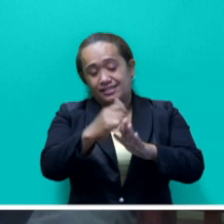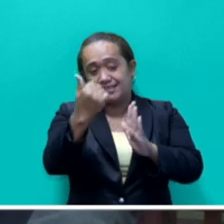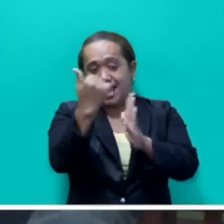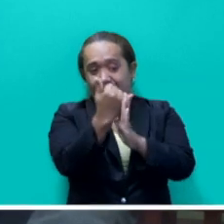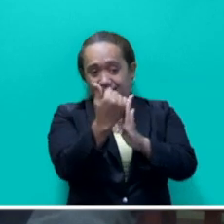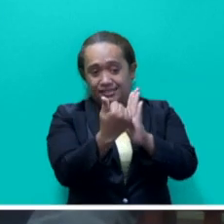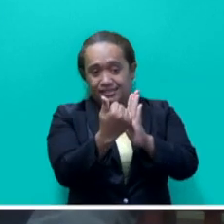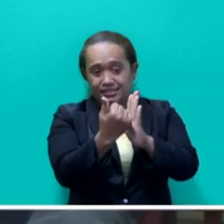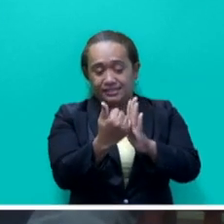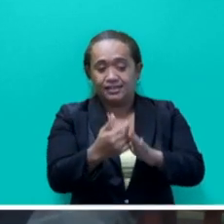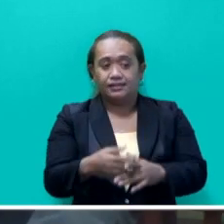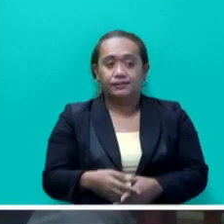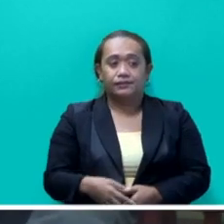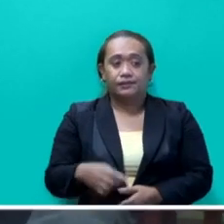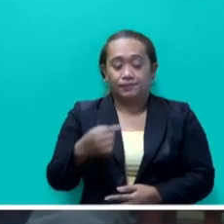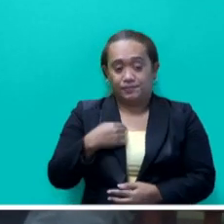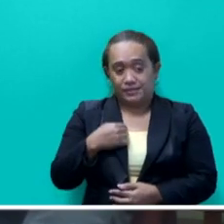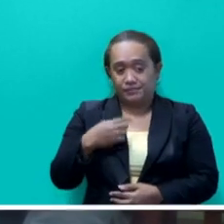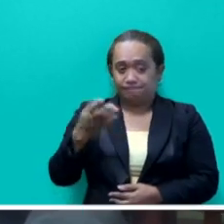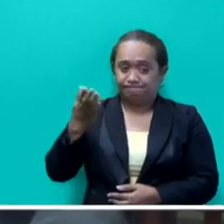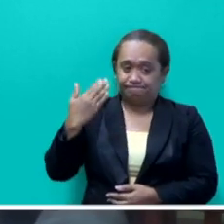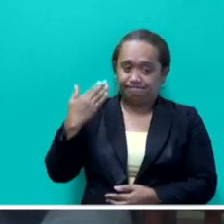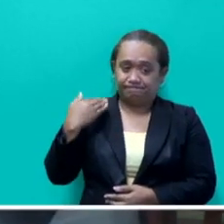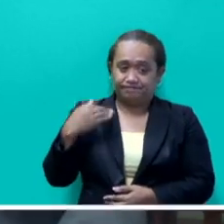as a former Minister for Agriculture,